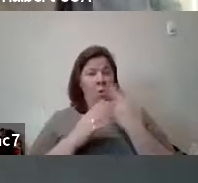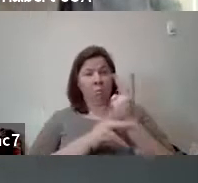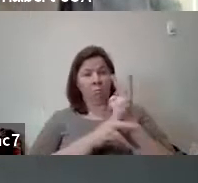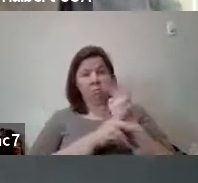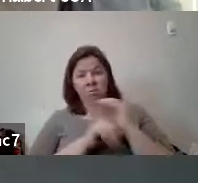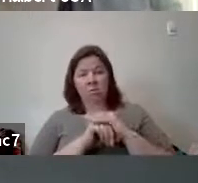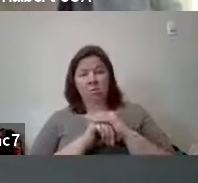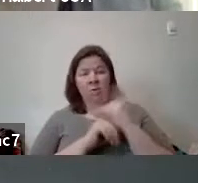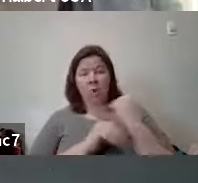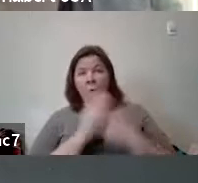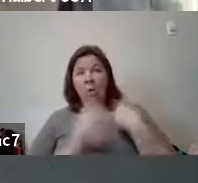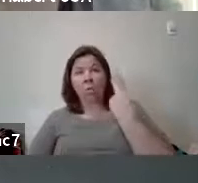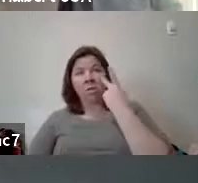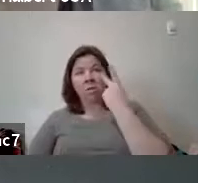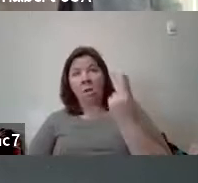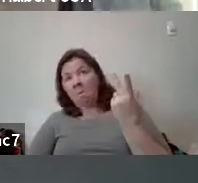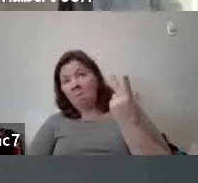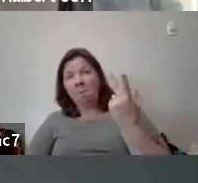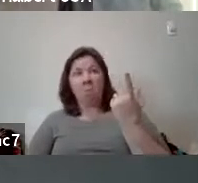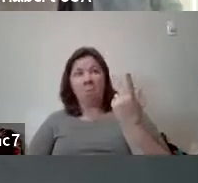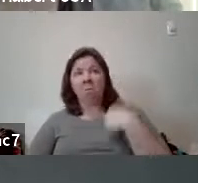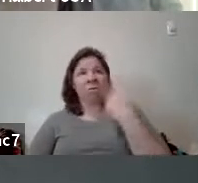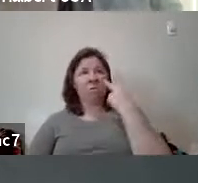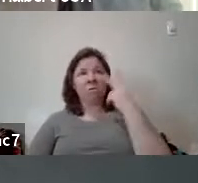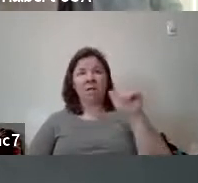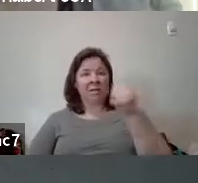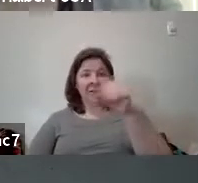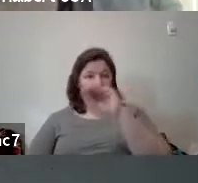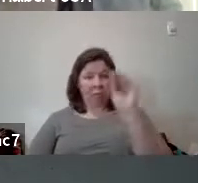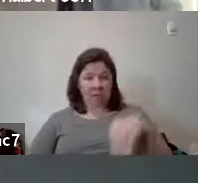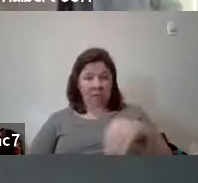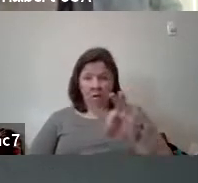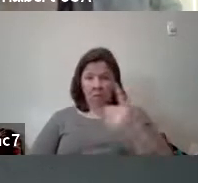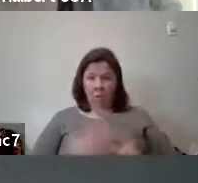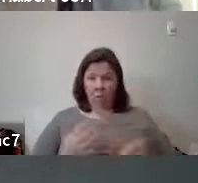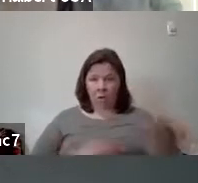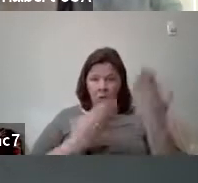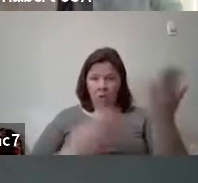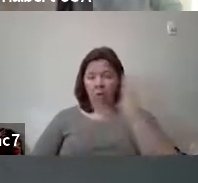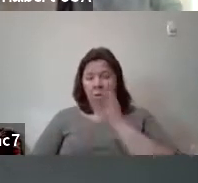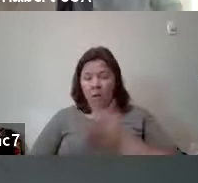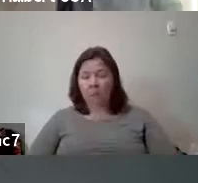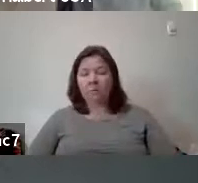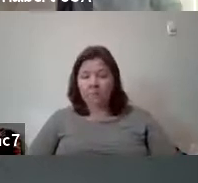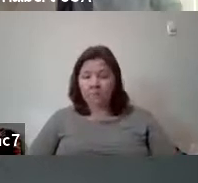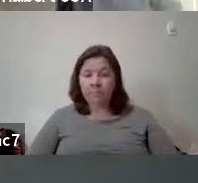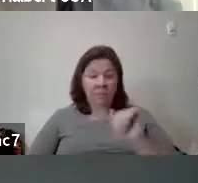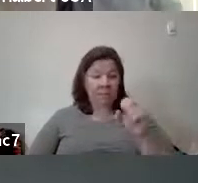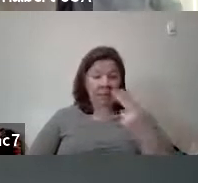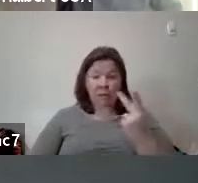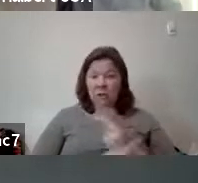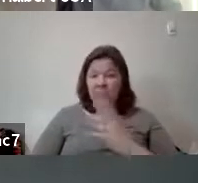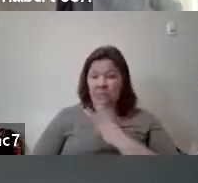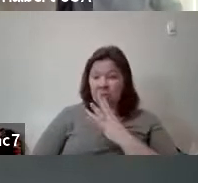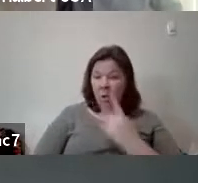we've just seen, oh, I don't even think we've seen 10% of what's on offer. What's actually, because Ash keeps saying, whatever